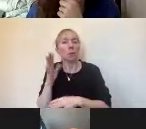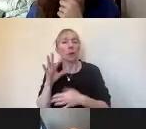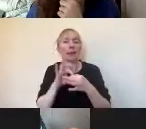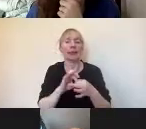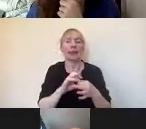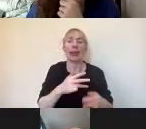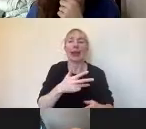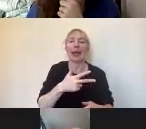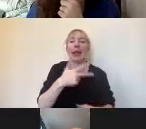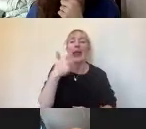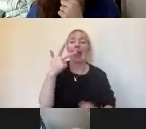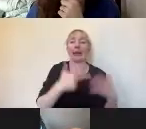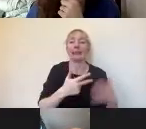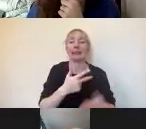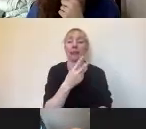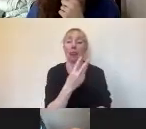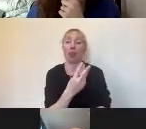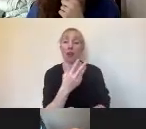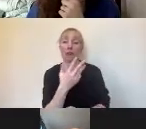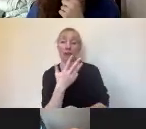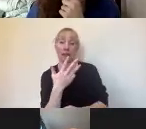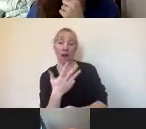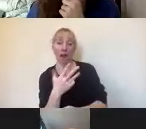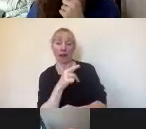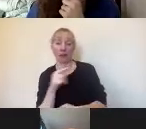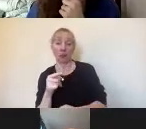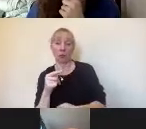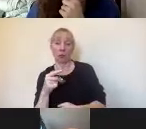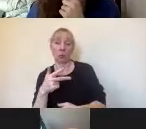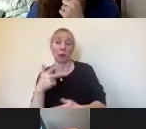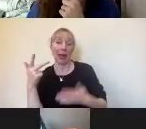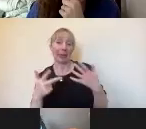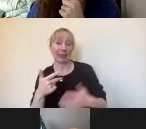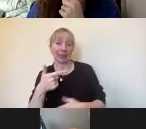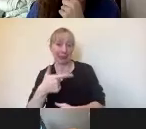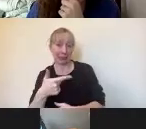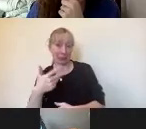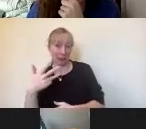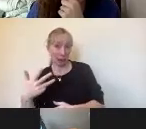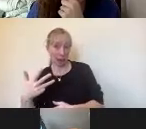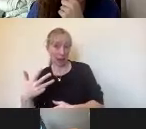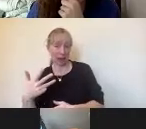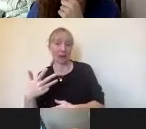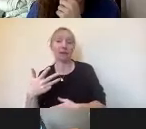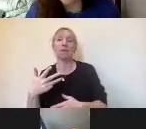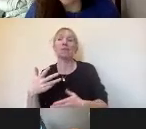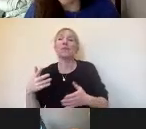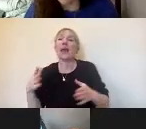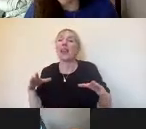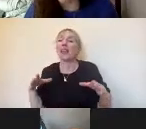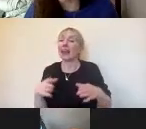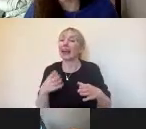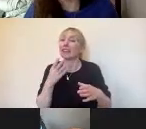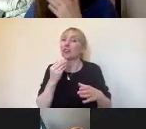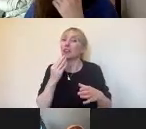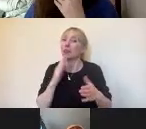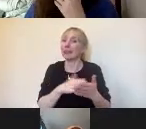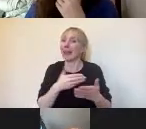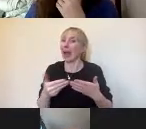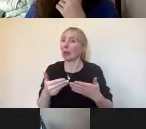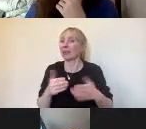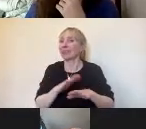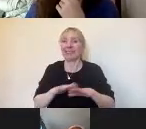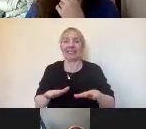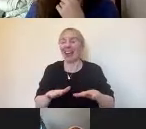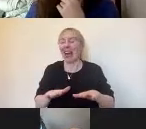to 1879. I want to acknowledge that the collection uses language that is now not acceptable. I